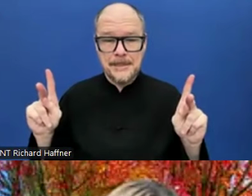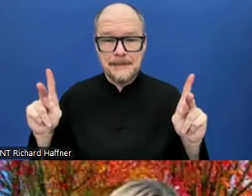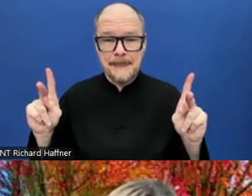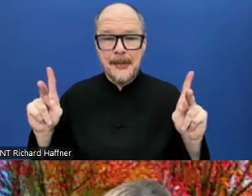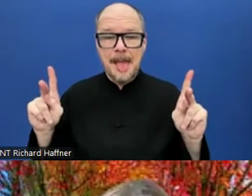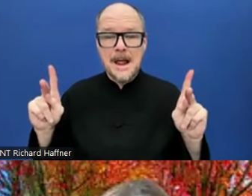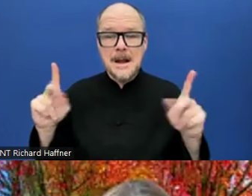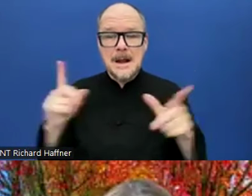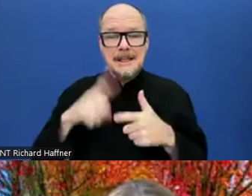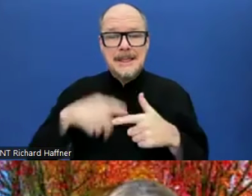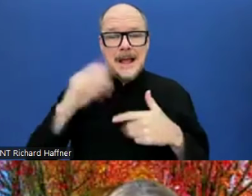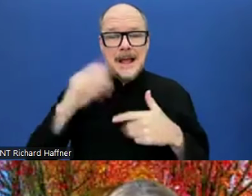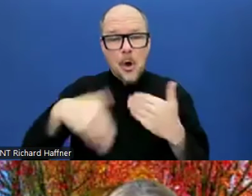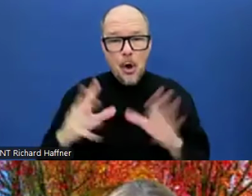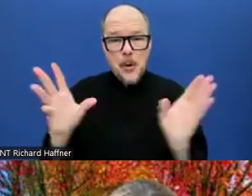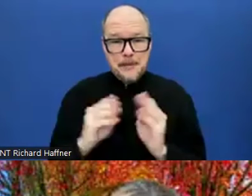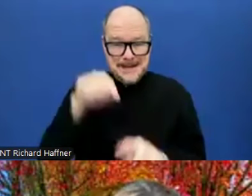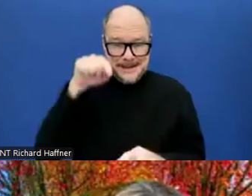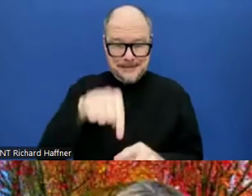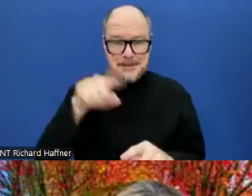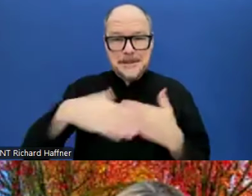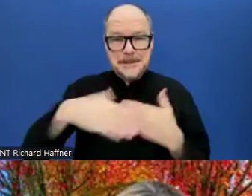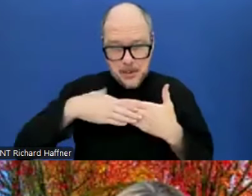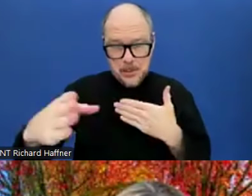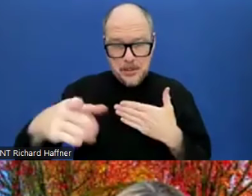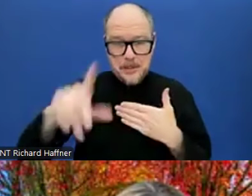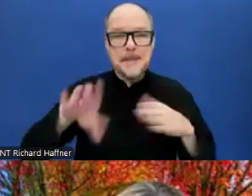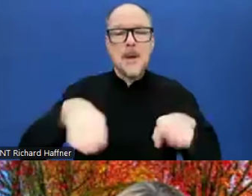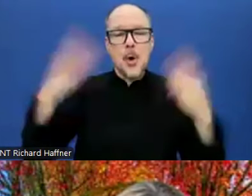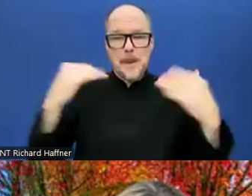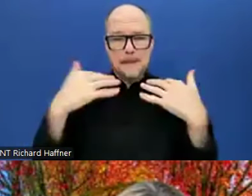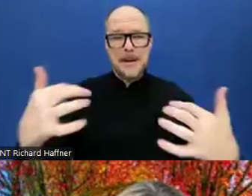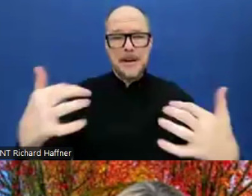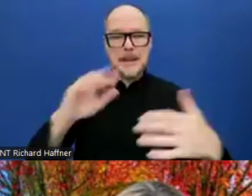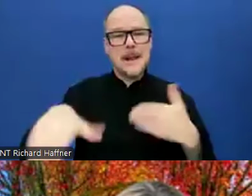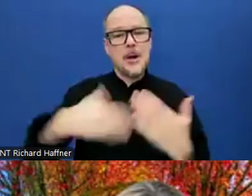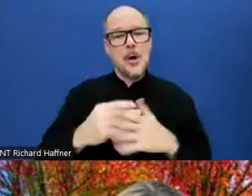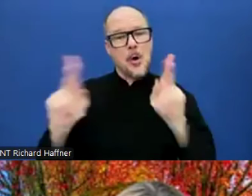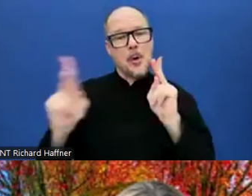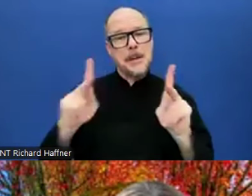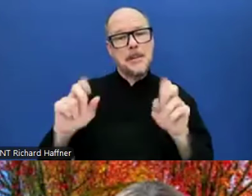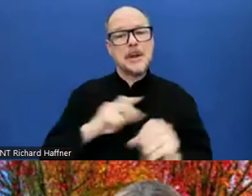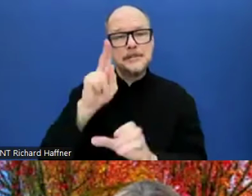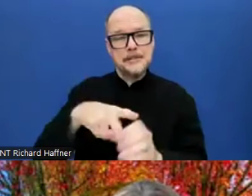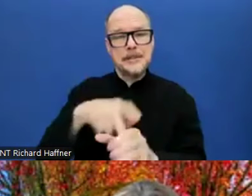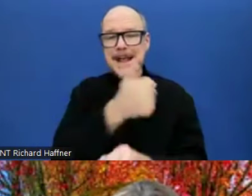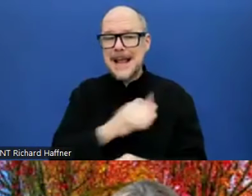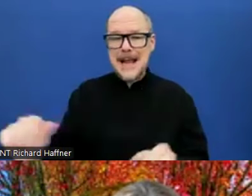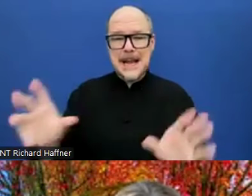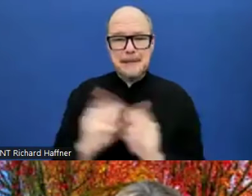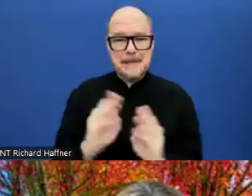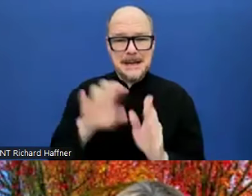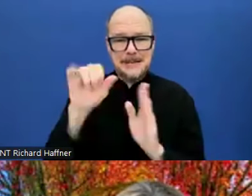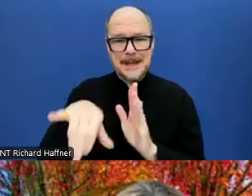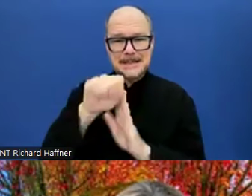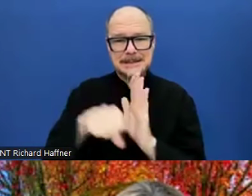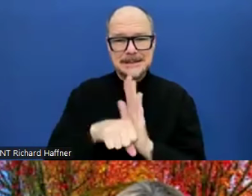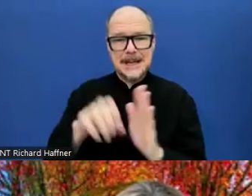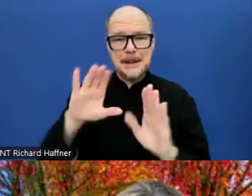all meetings of a state body shall be open and public, and all persons shall be permitted to attend any meeting of a state body except as